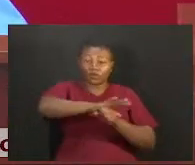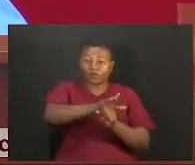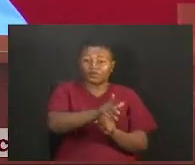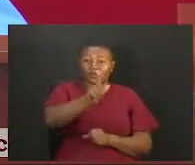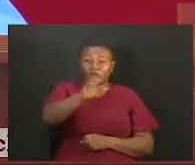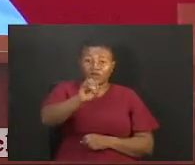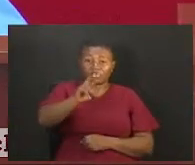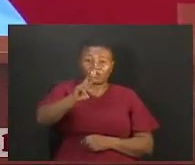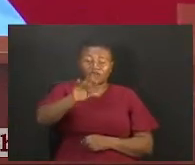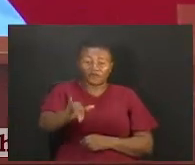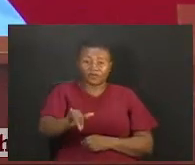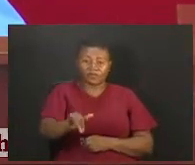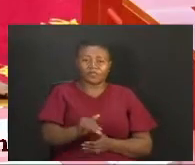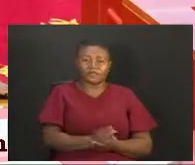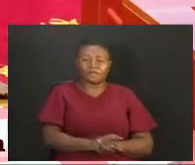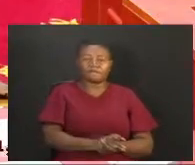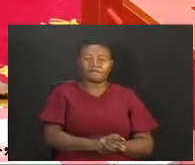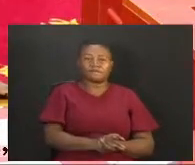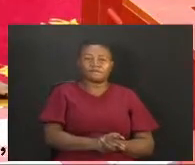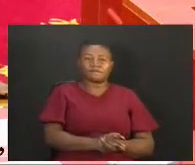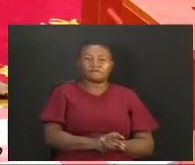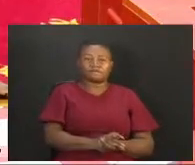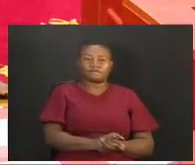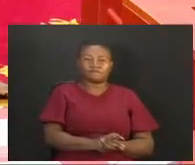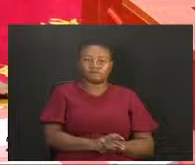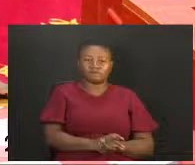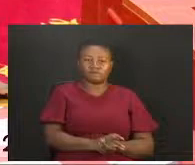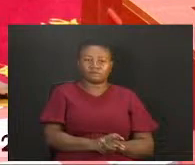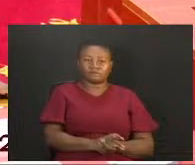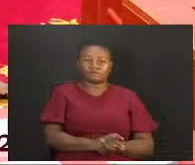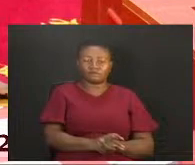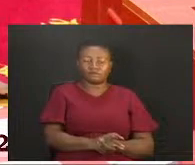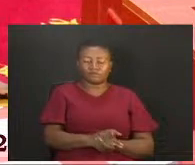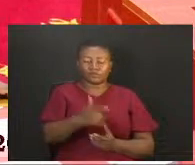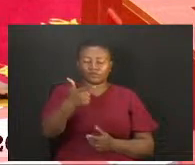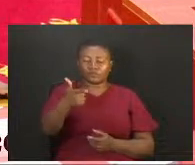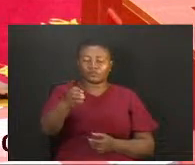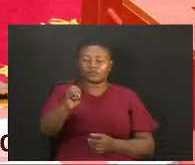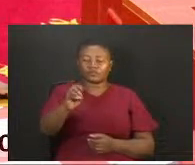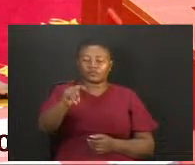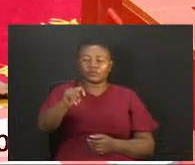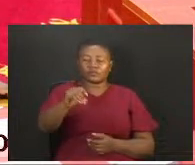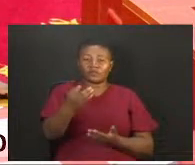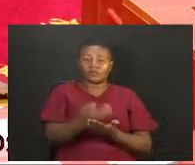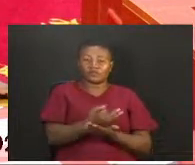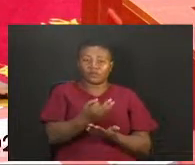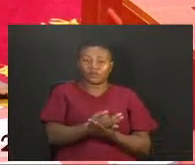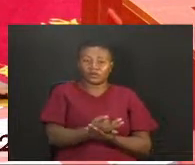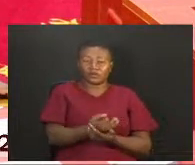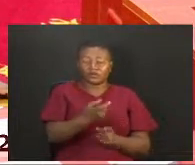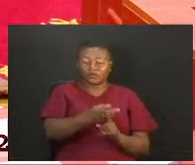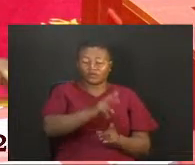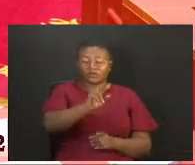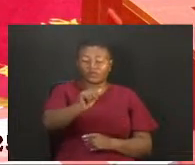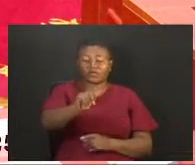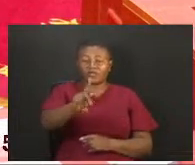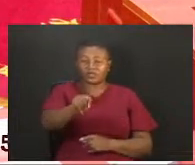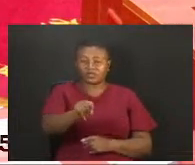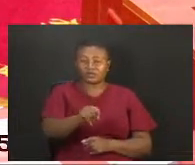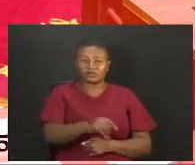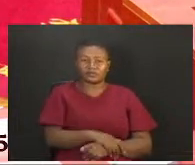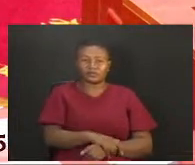Mr. Speaker, reversing the decoupling of GET-FUN and NHIL VAT from VAT. Mr.